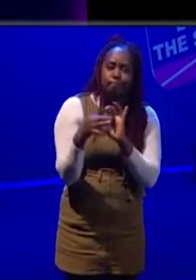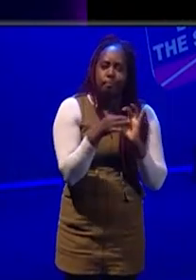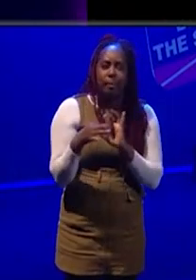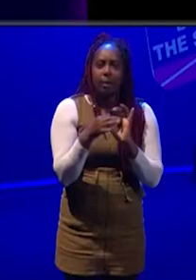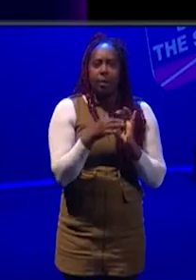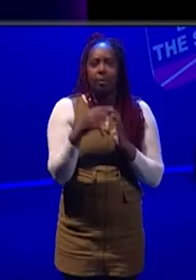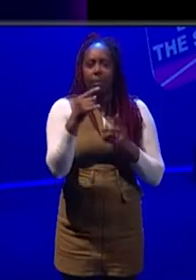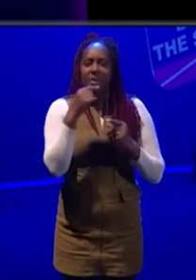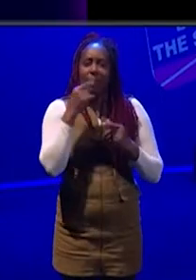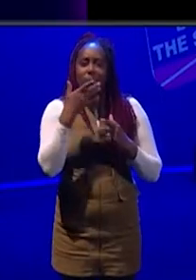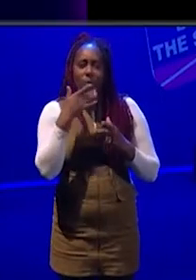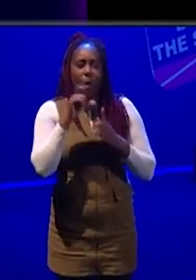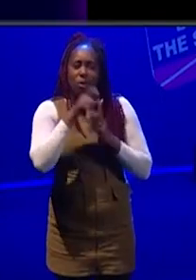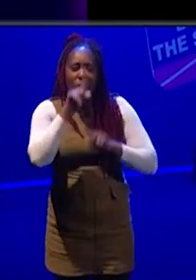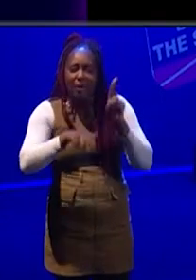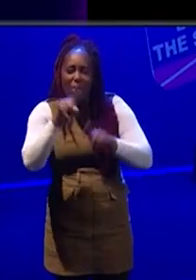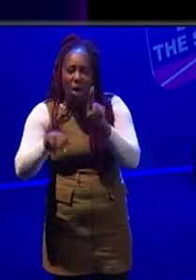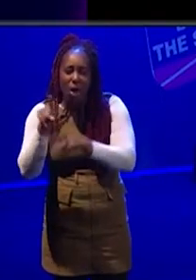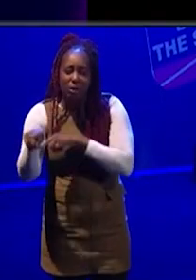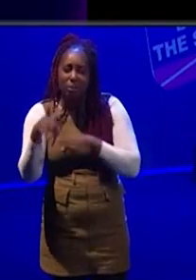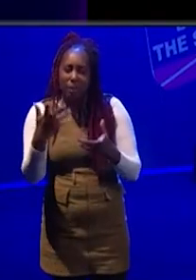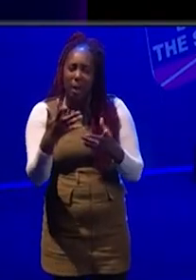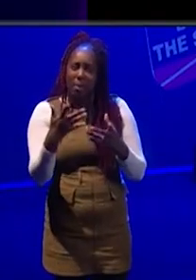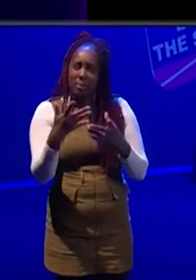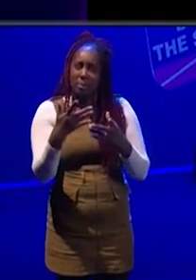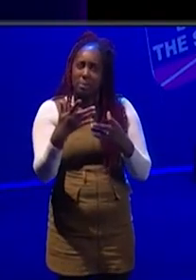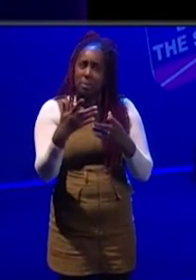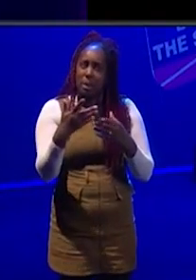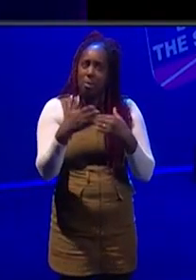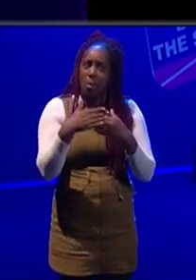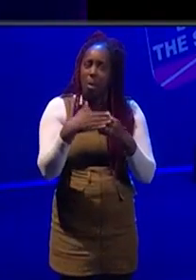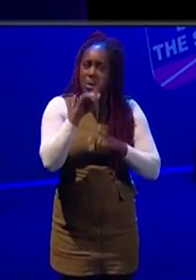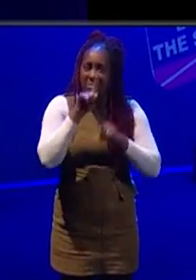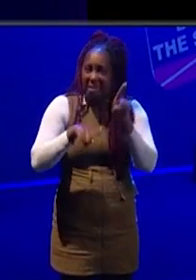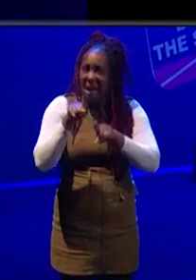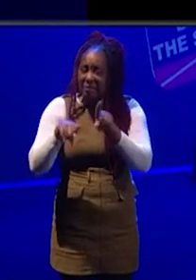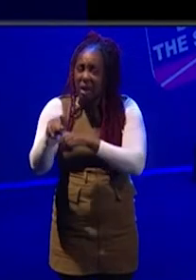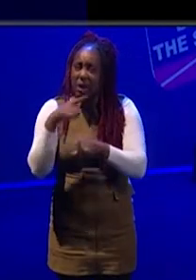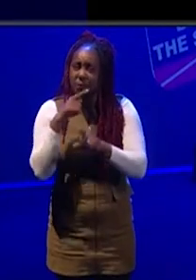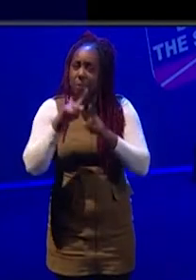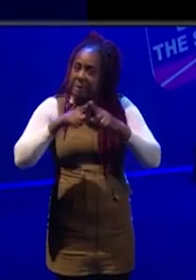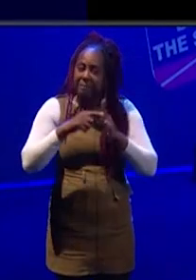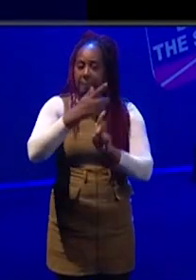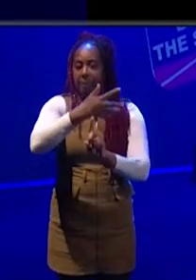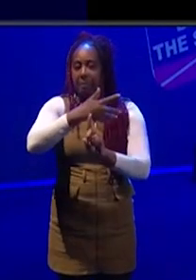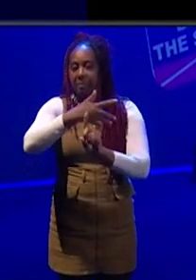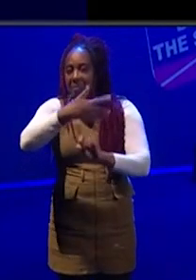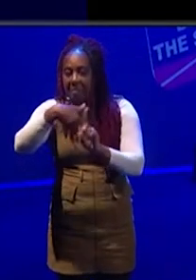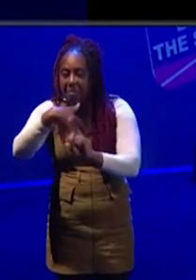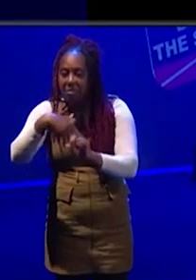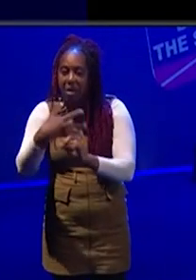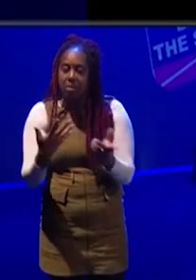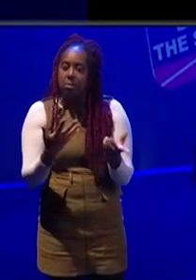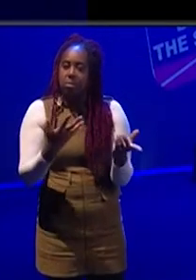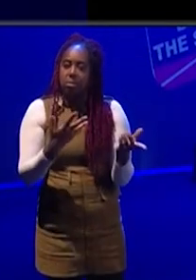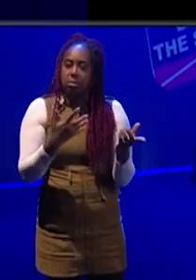we go on about how undiverse it is actually a lot more diverse than we let on. The people working backstage are from all sorts of backgrounds, you know, and it is an industry which